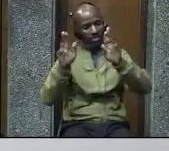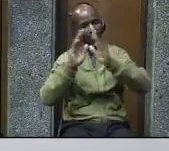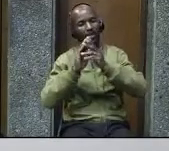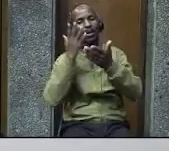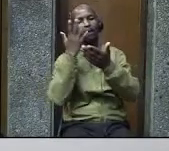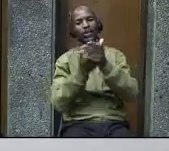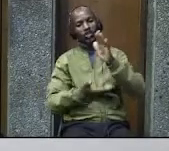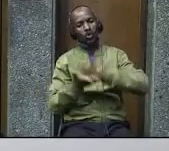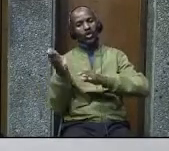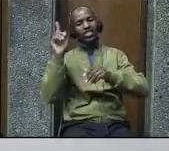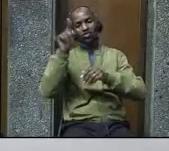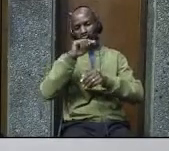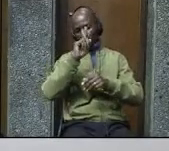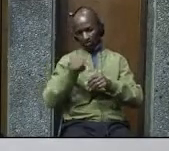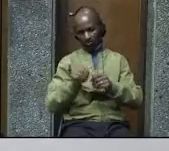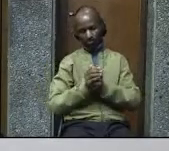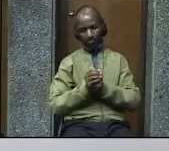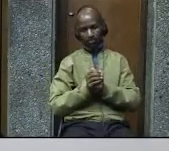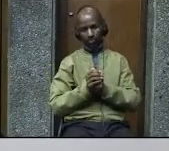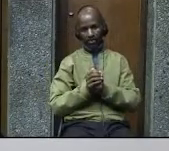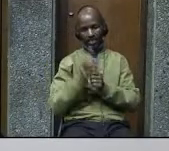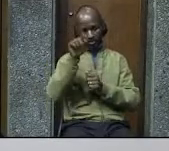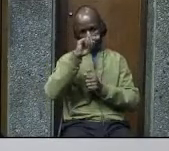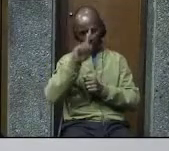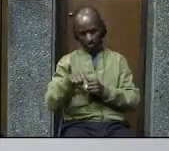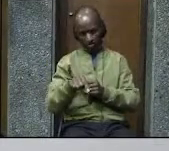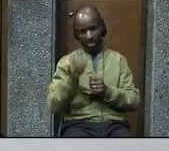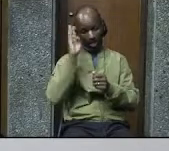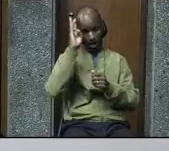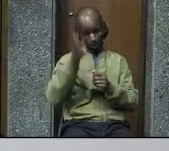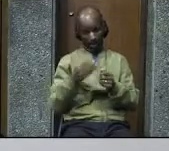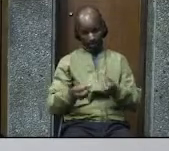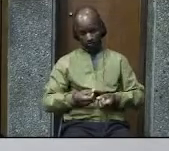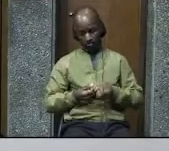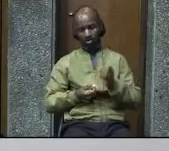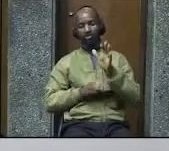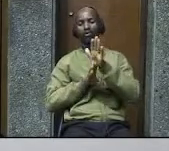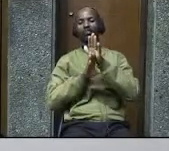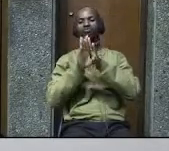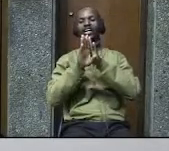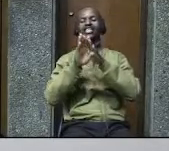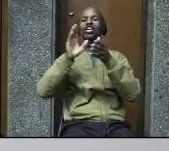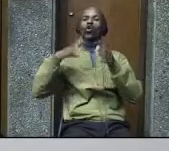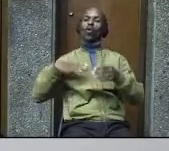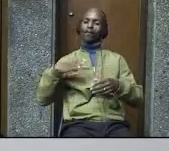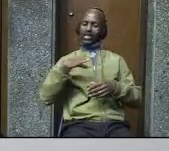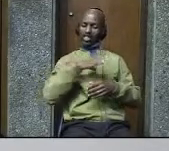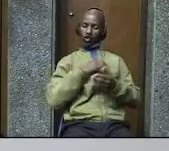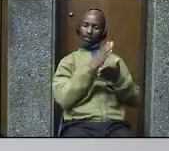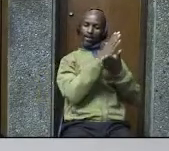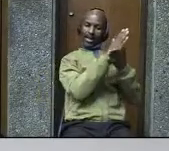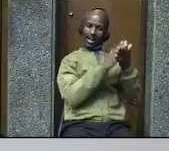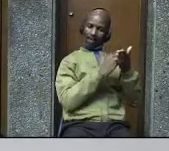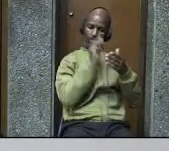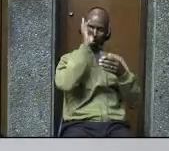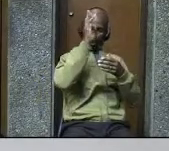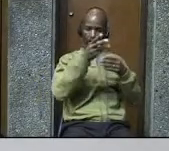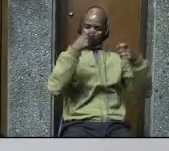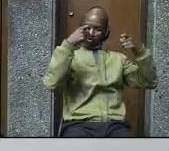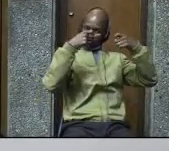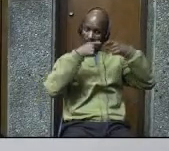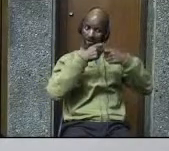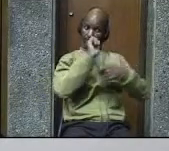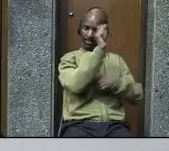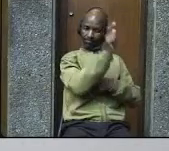tlamile a tso. It's totally out of order. It is wrong, and we will have to take it up as a committee on her behalf. We will have to fight for